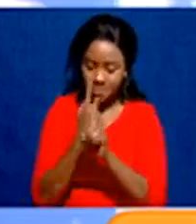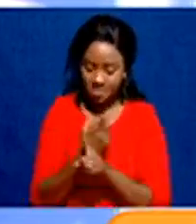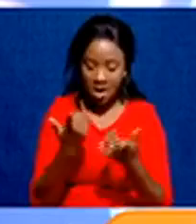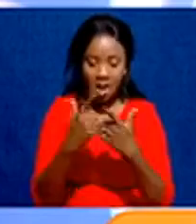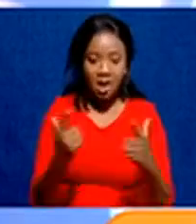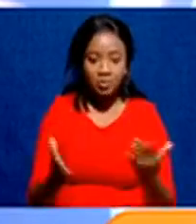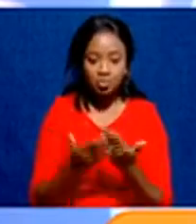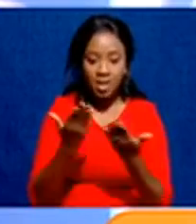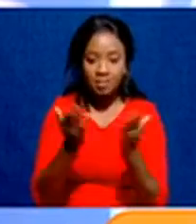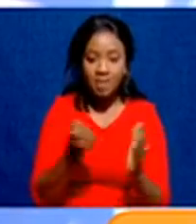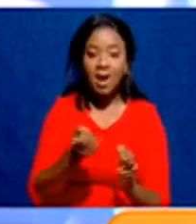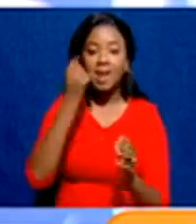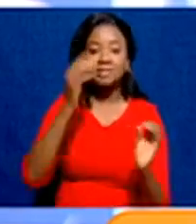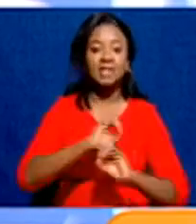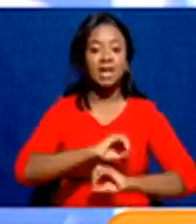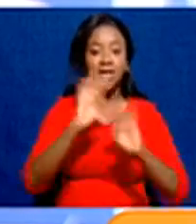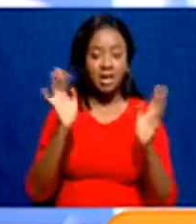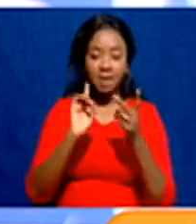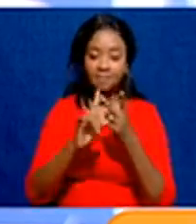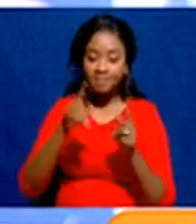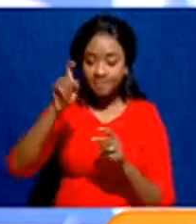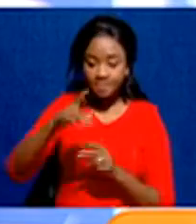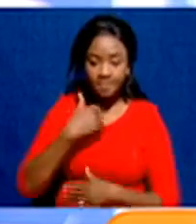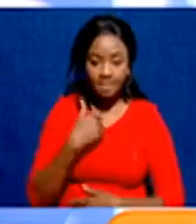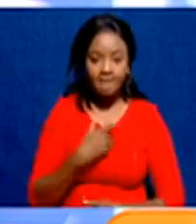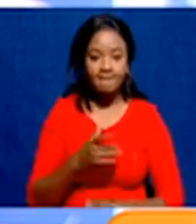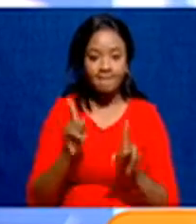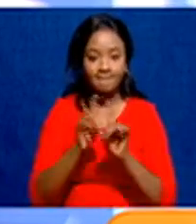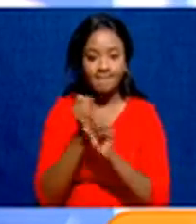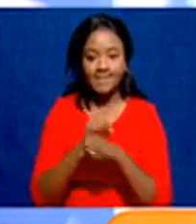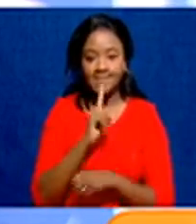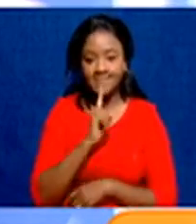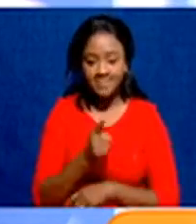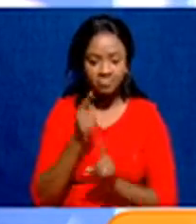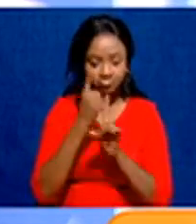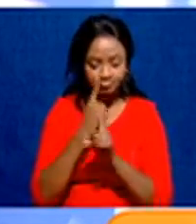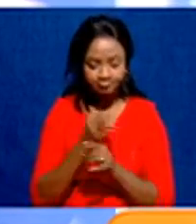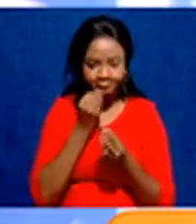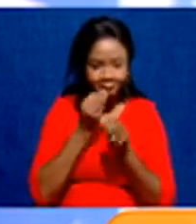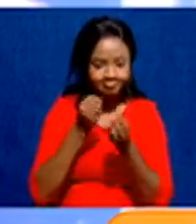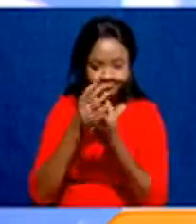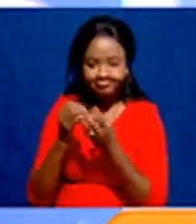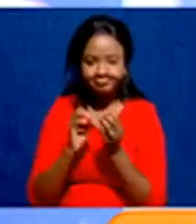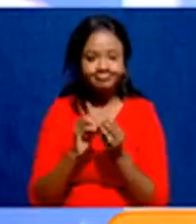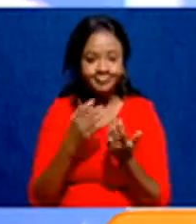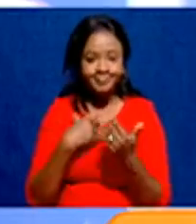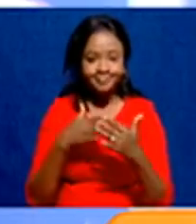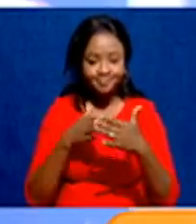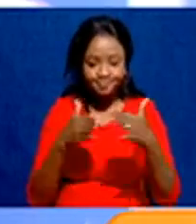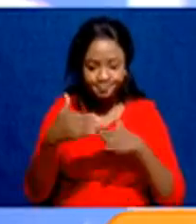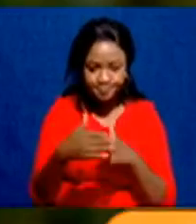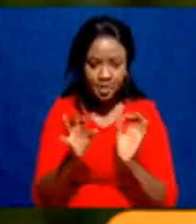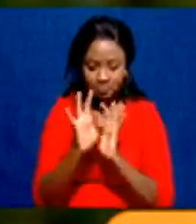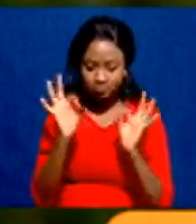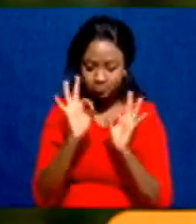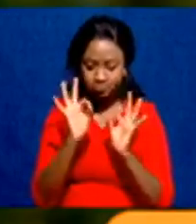for understanding of the local people. And there's the need to also make sure that some of these informations are in formats that are very clear to